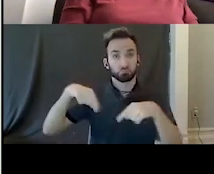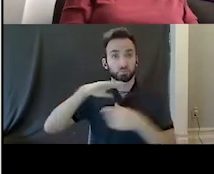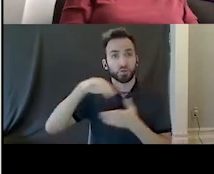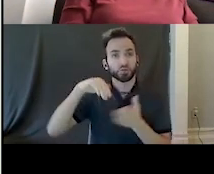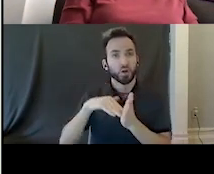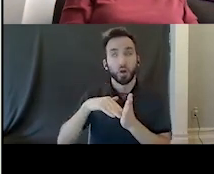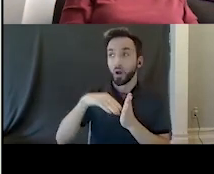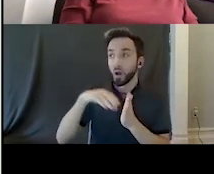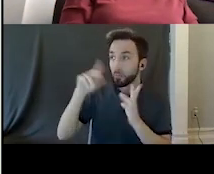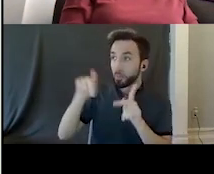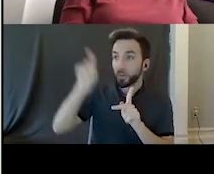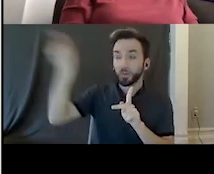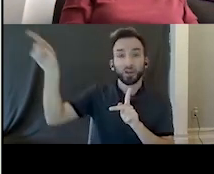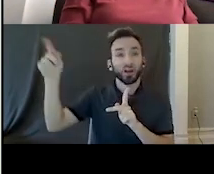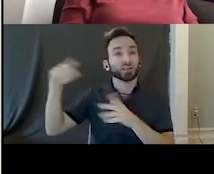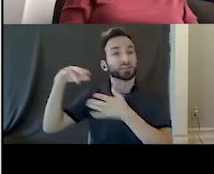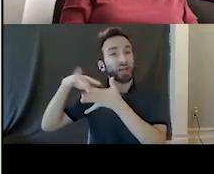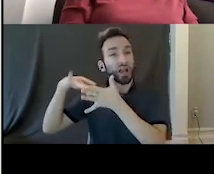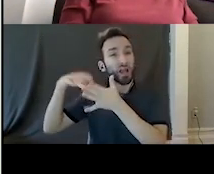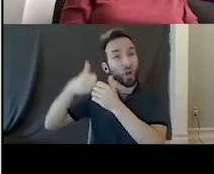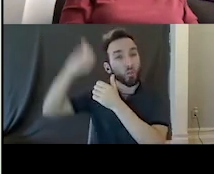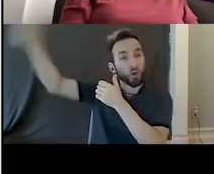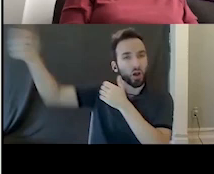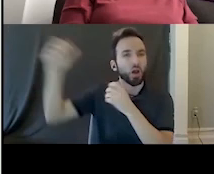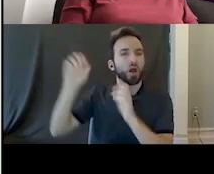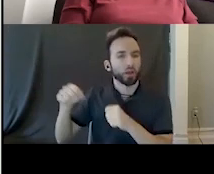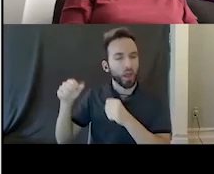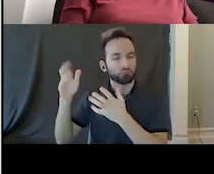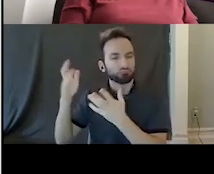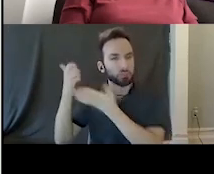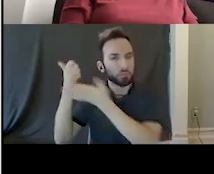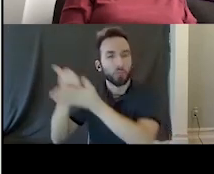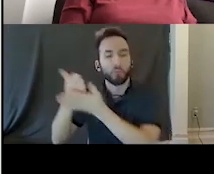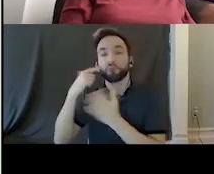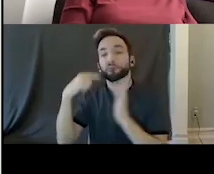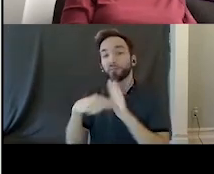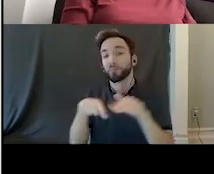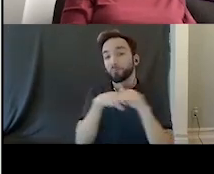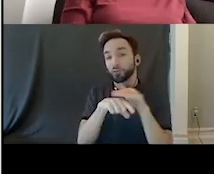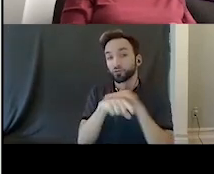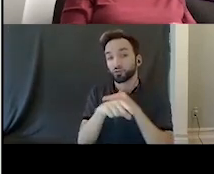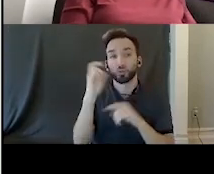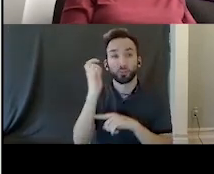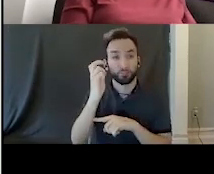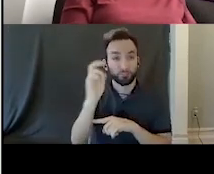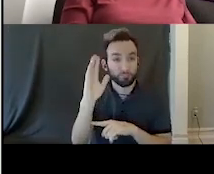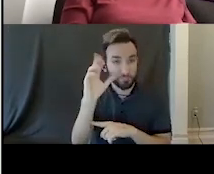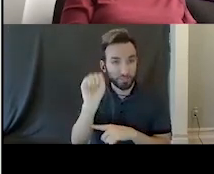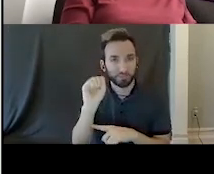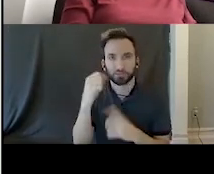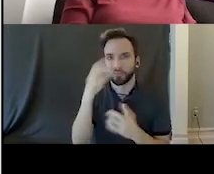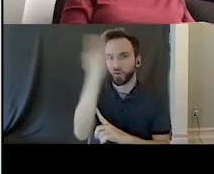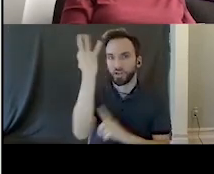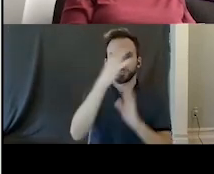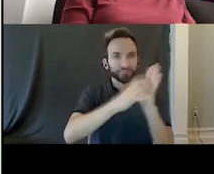abroad with the local language. Like for example, we know our metro in Montreal is French, and I speak perfect French. So somebody who can't speak